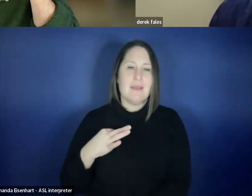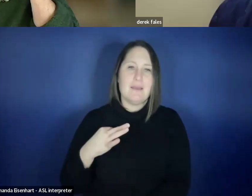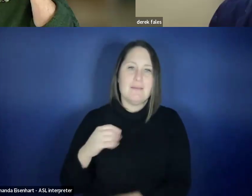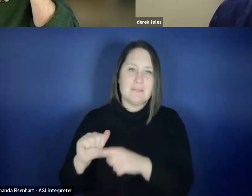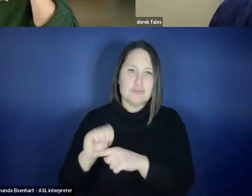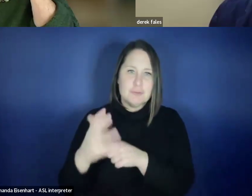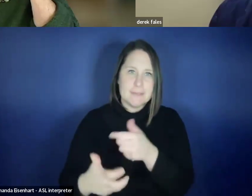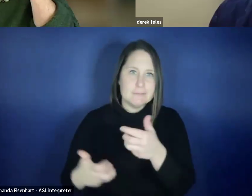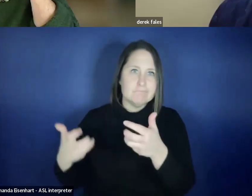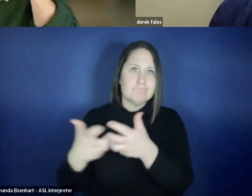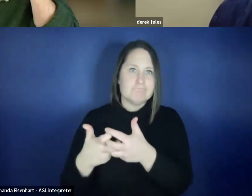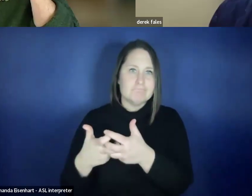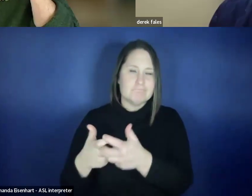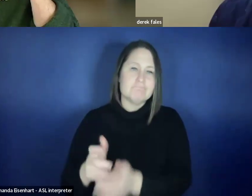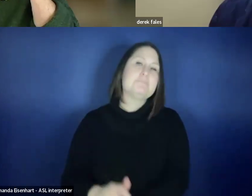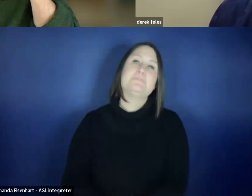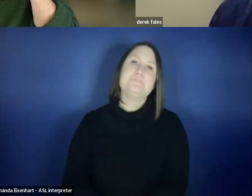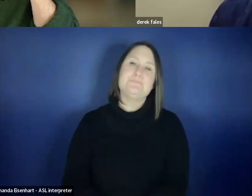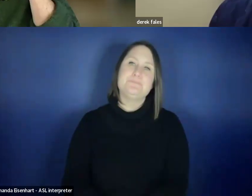successful.